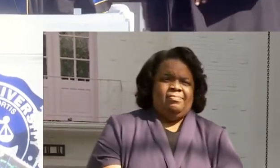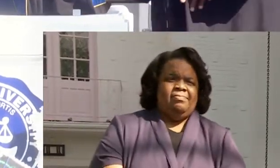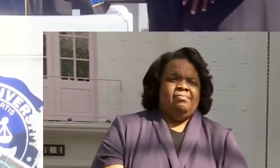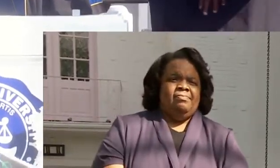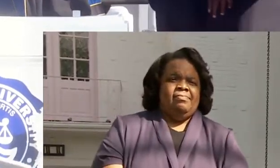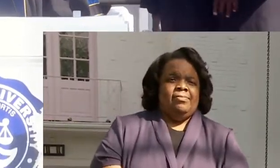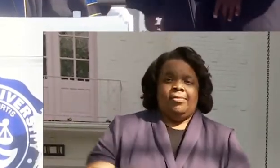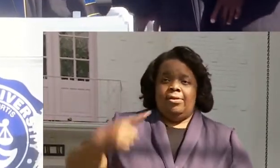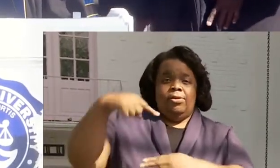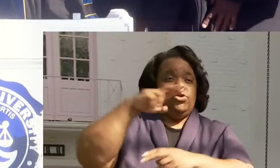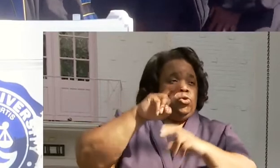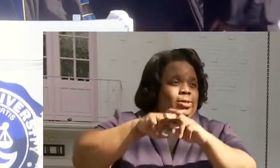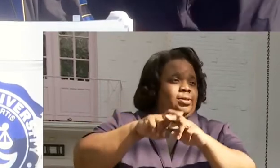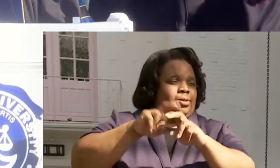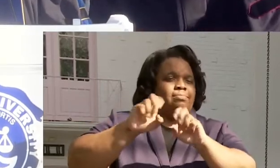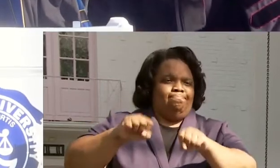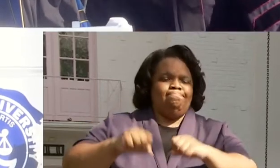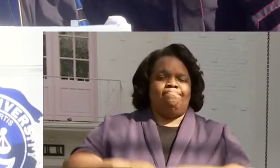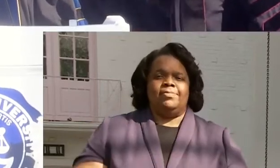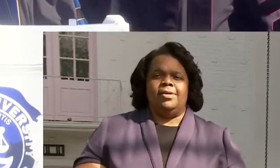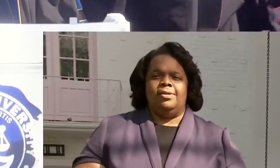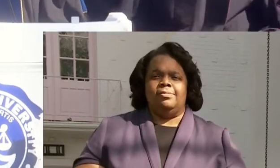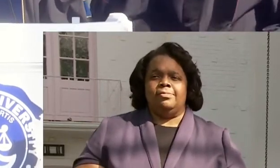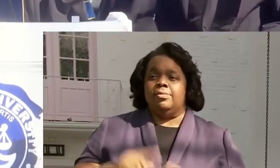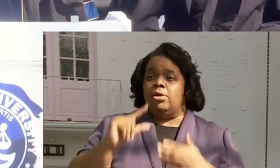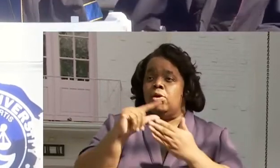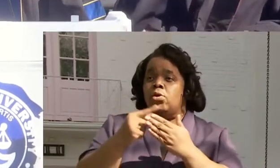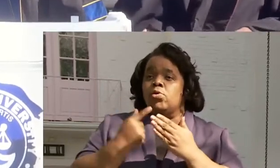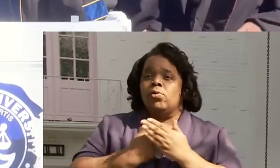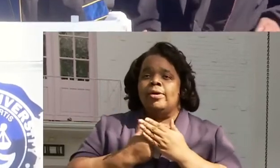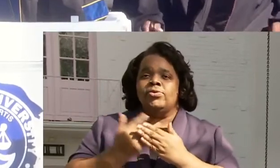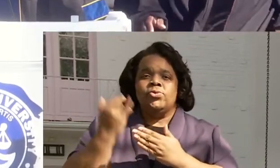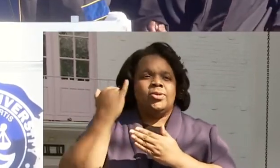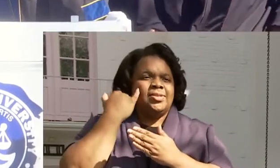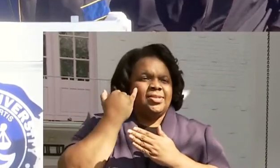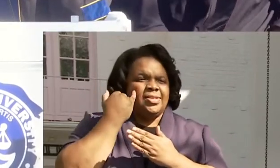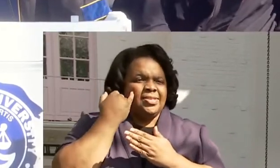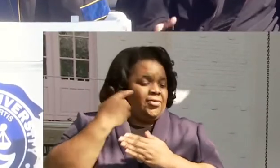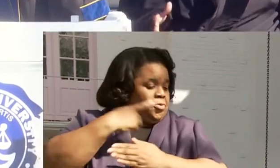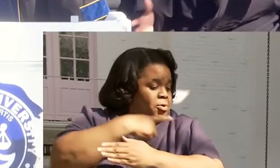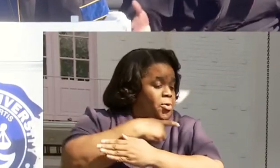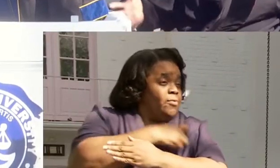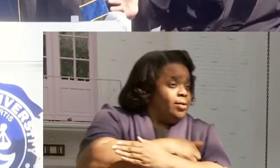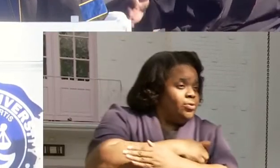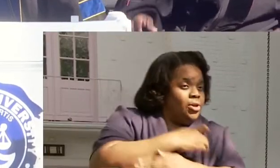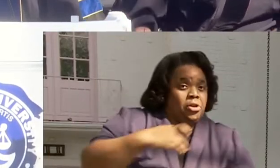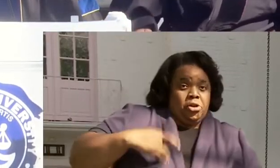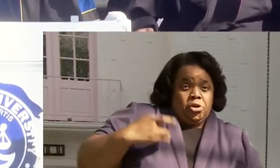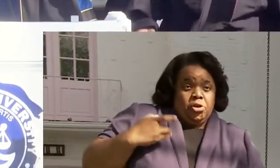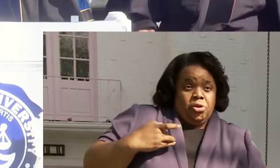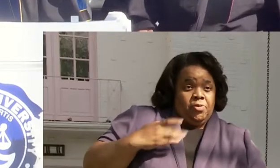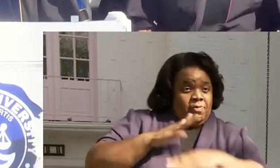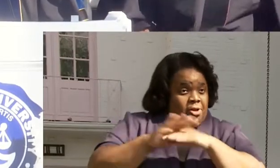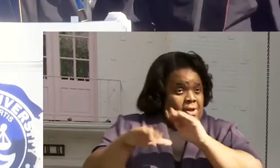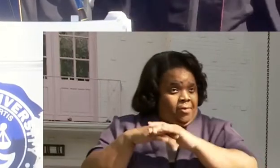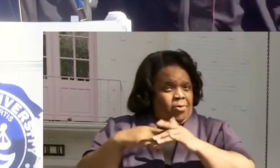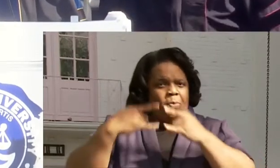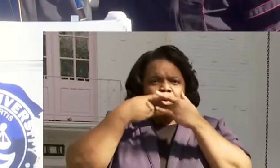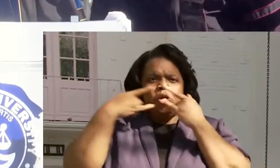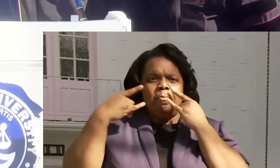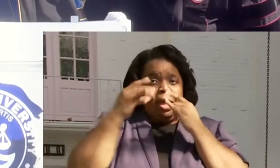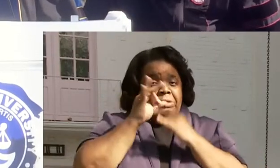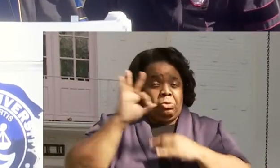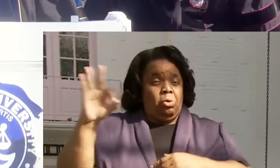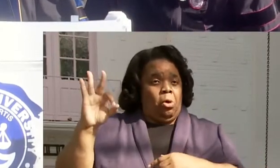You may be seated. Graduates, if you are vaccinated and you feel comfortable, you may unmask at this